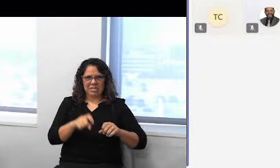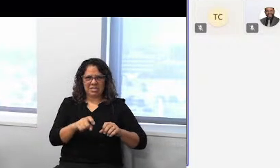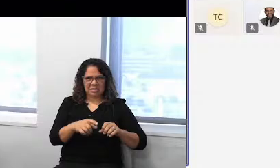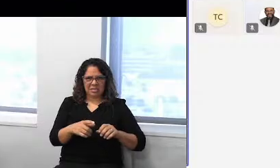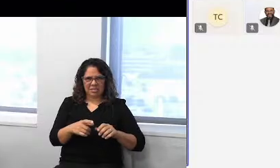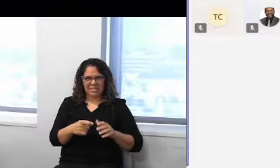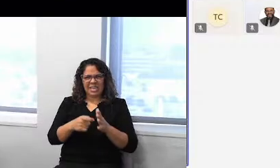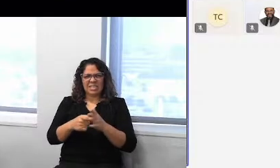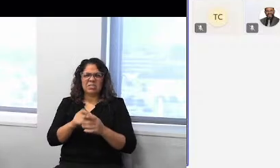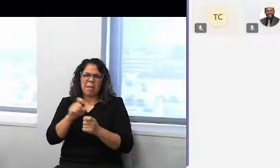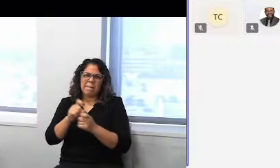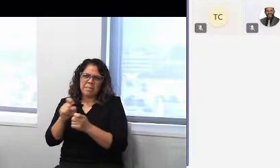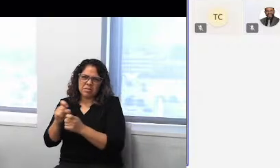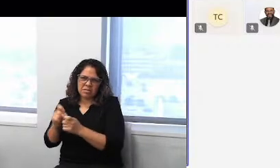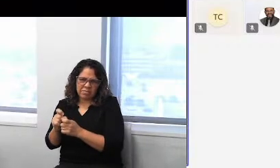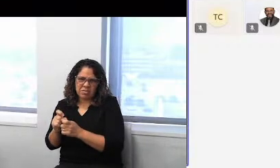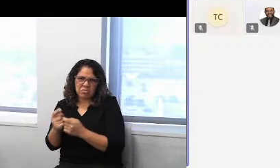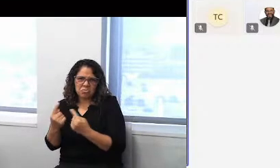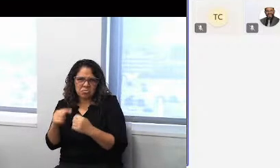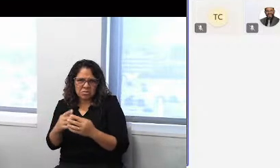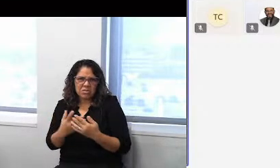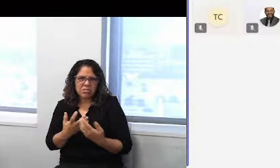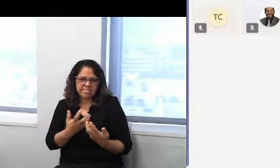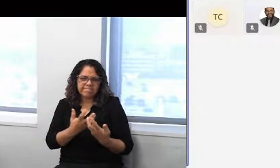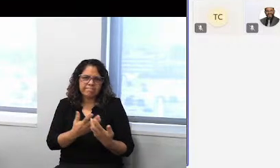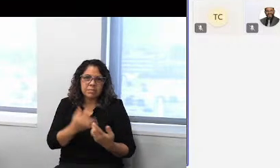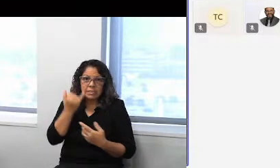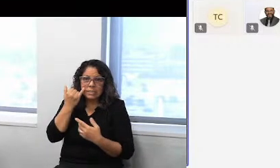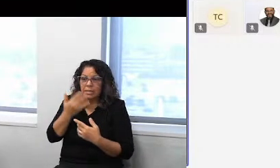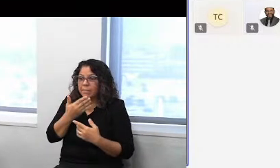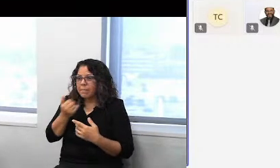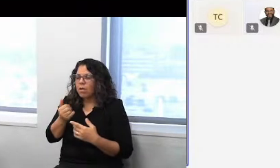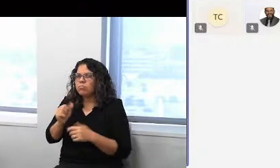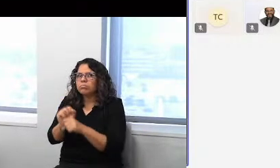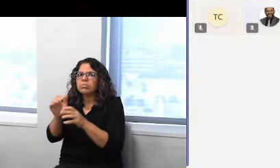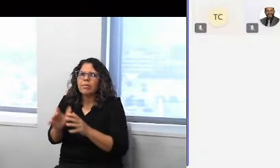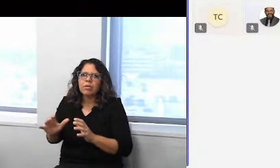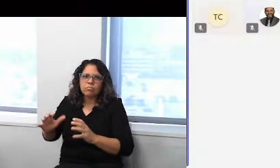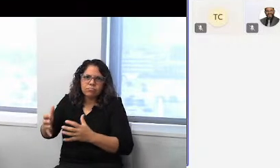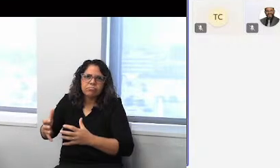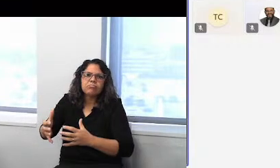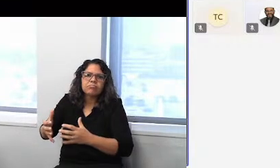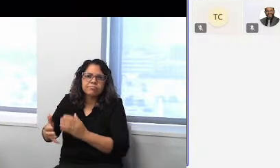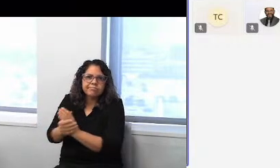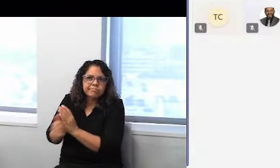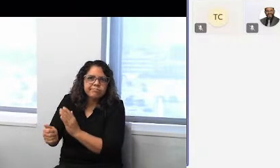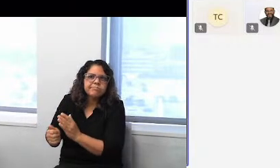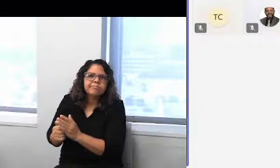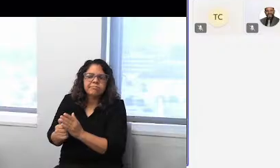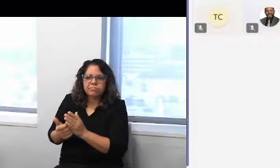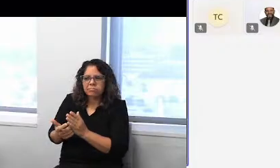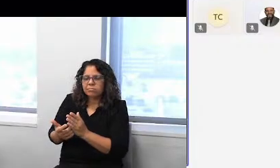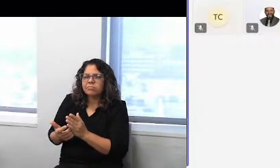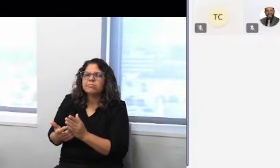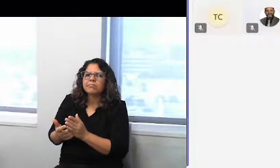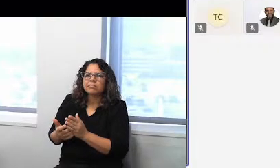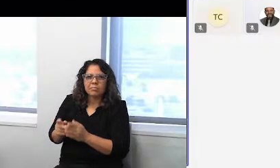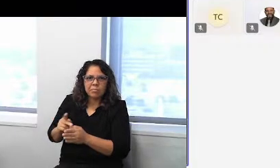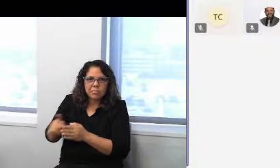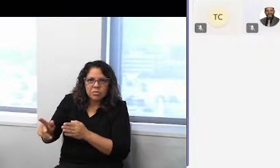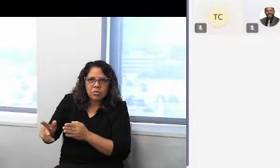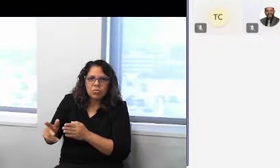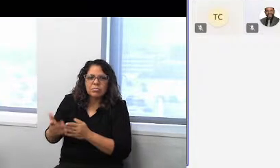if we have a better fleet, maybe the projects would not require such